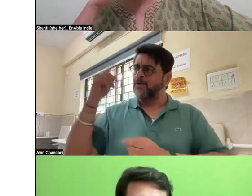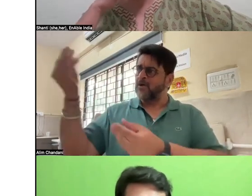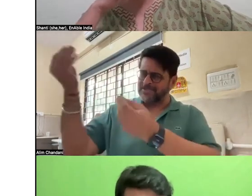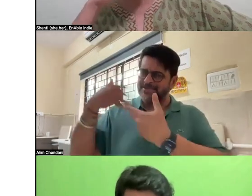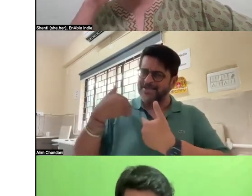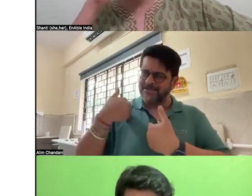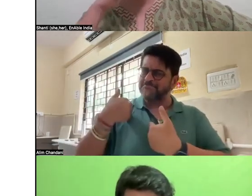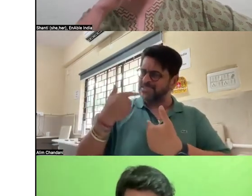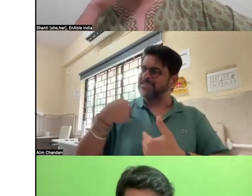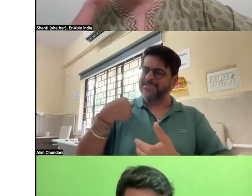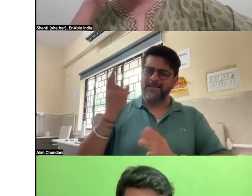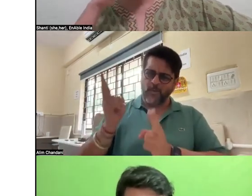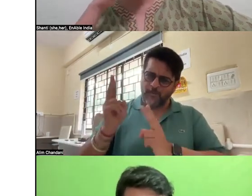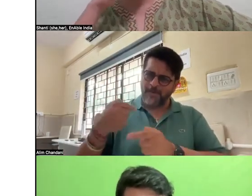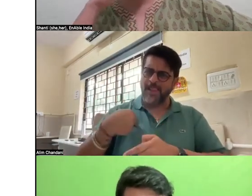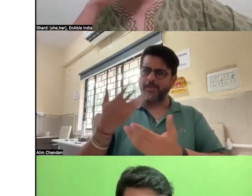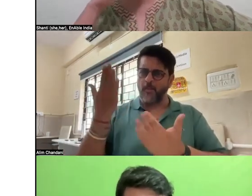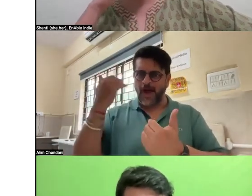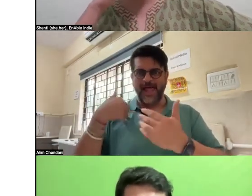felt different.